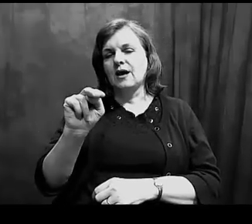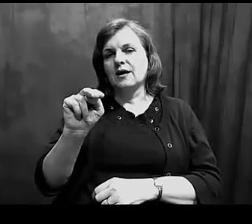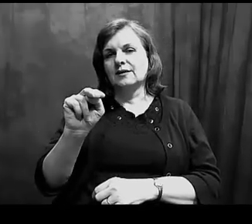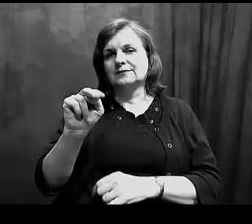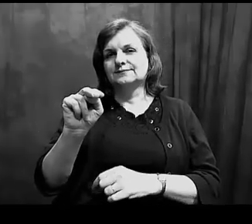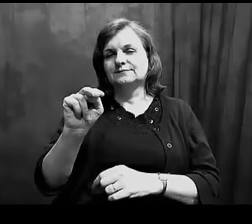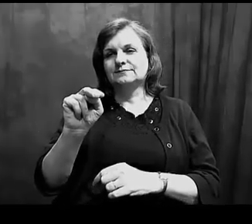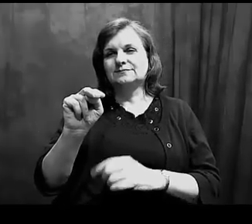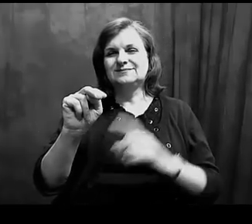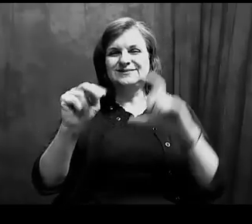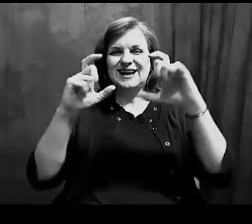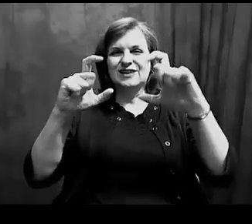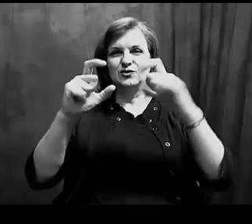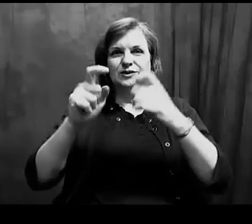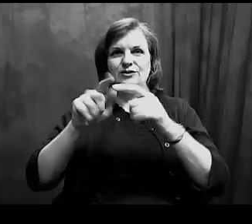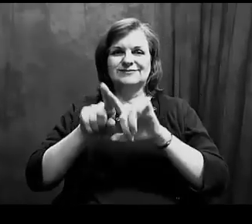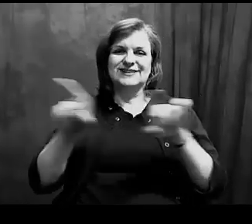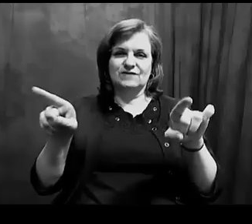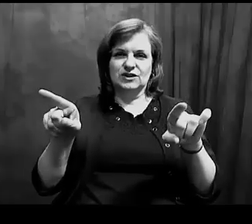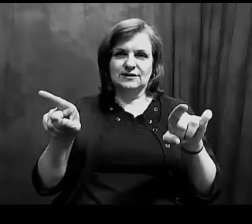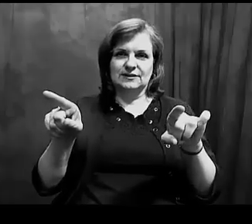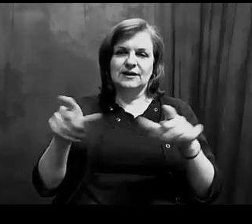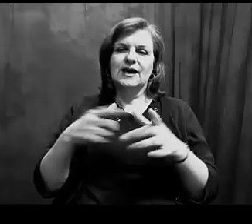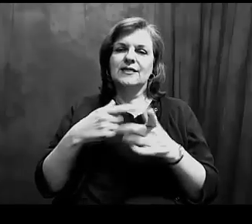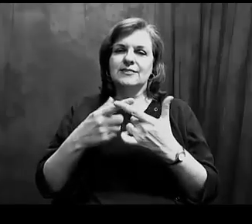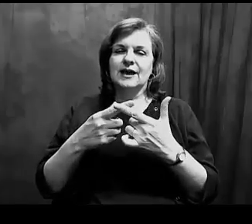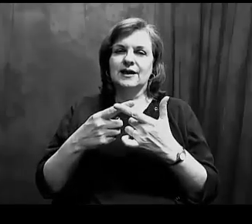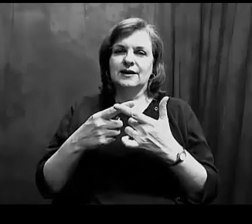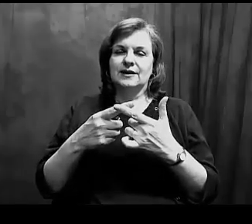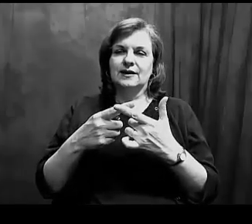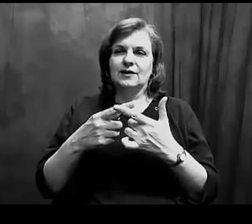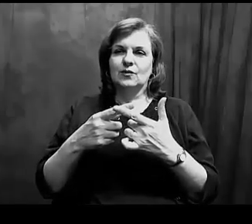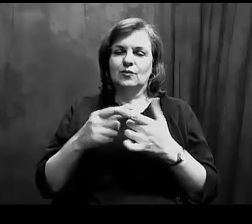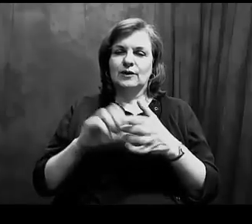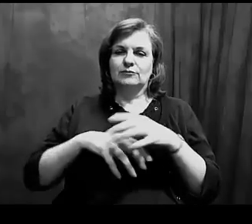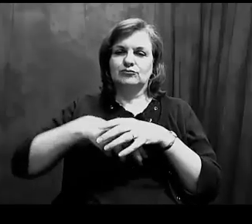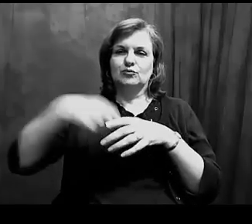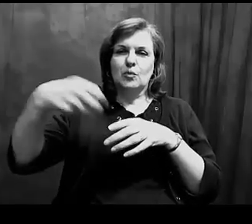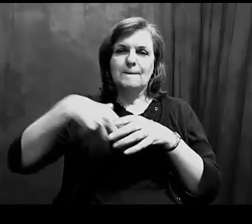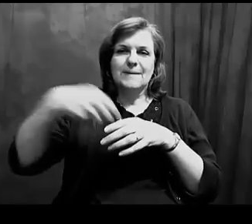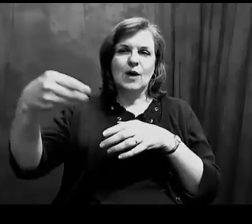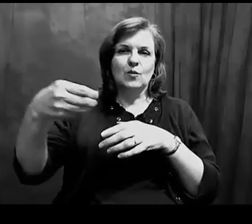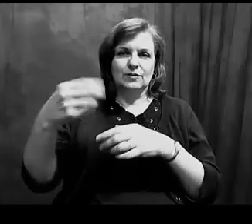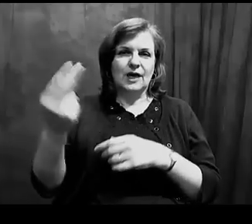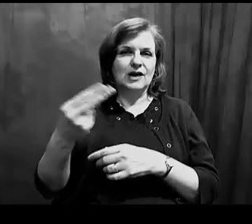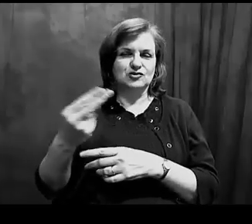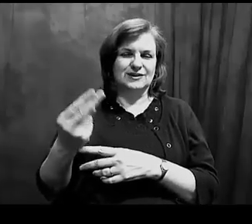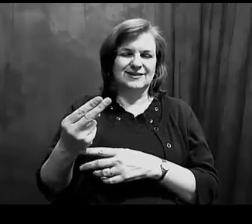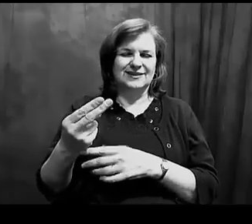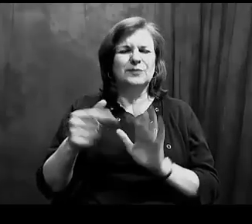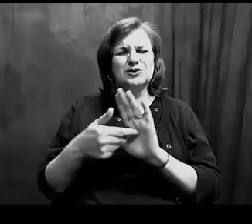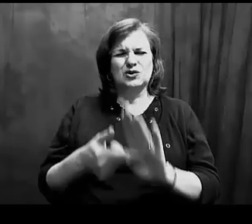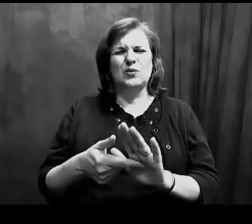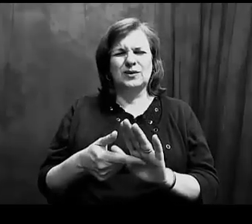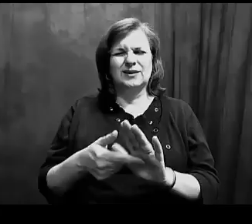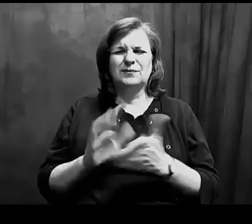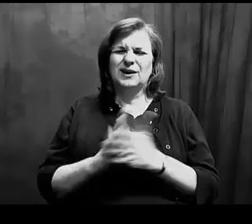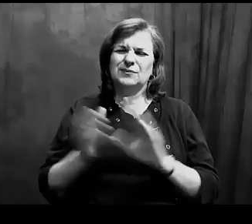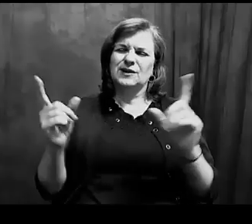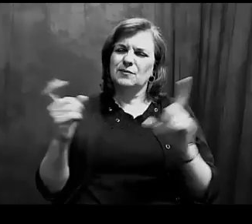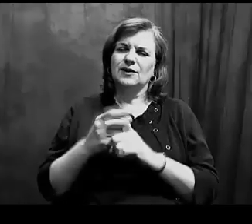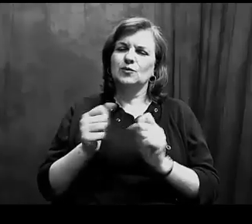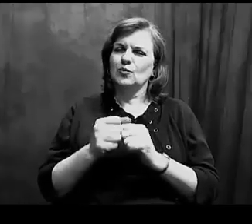electron gradient with our electron transport chain so that we can pump out hydrogens. Let me show